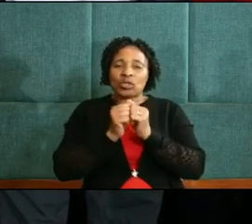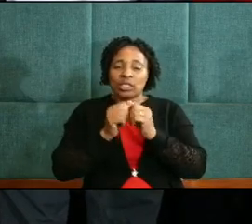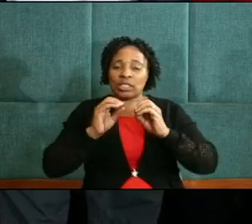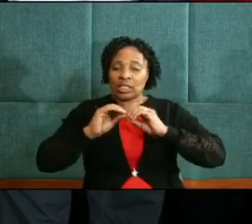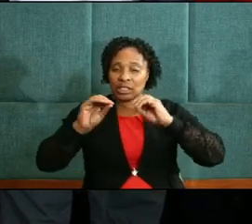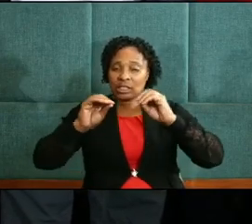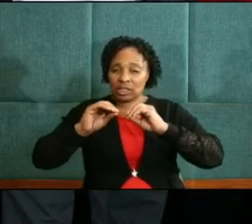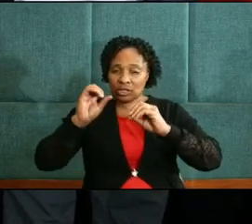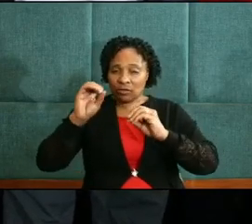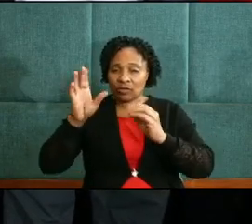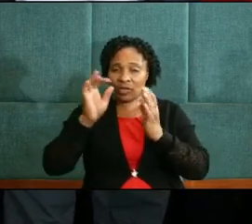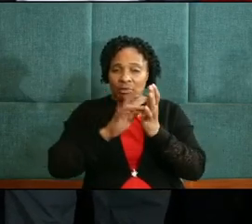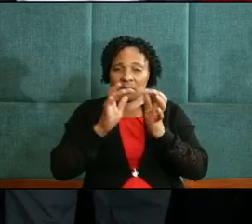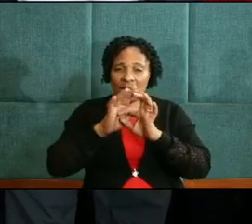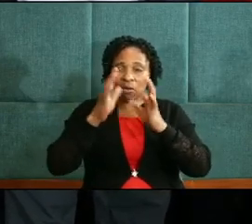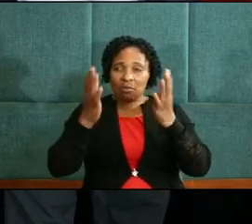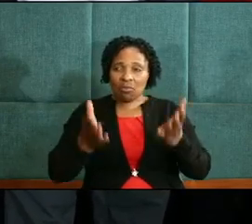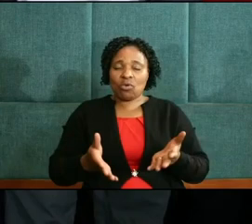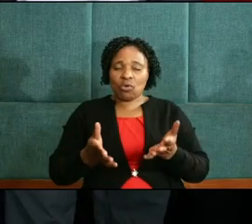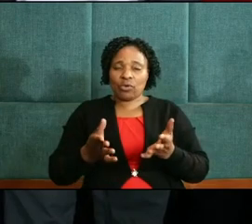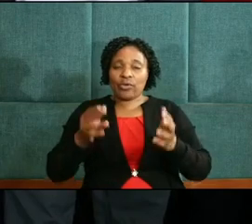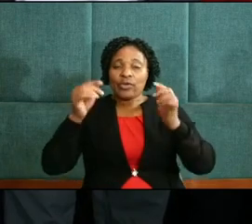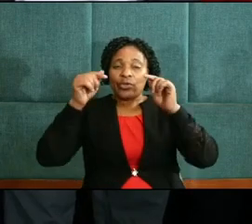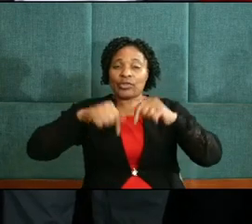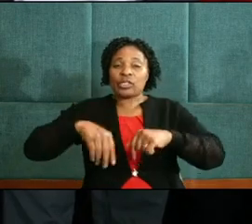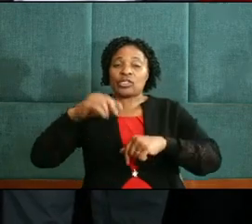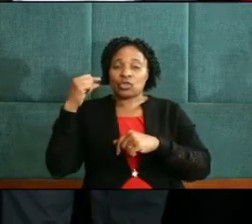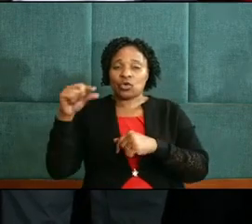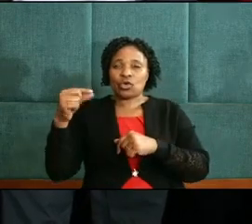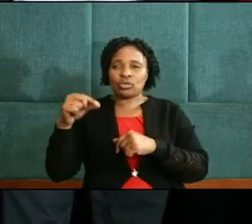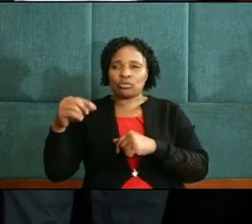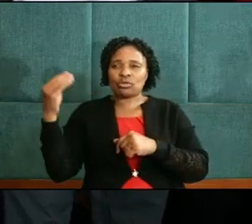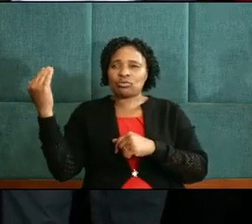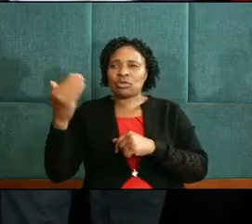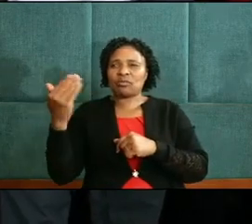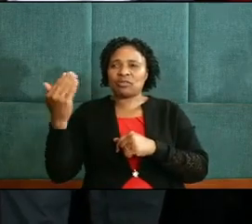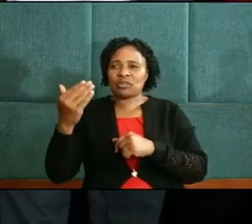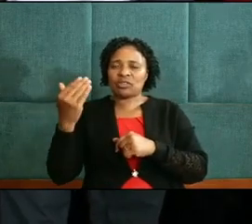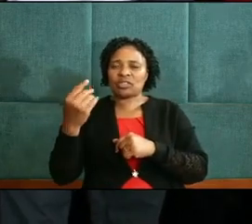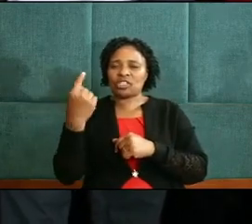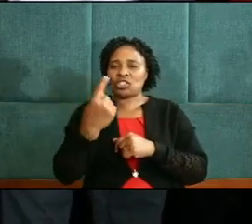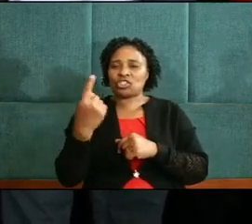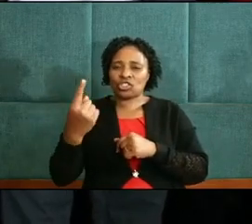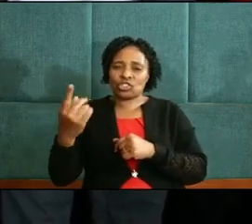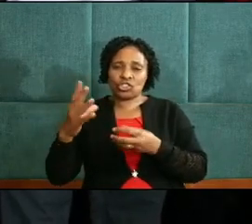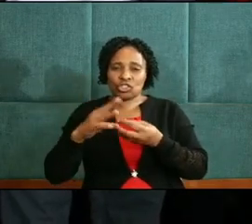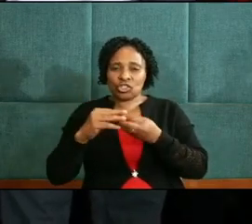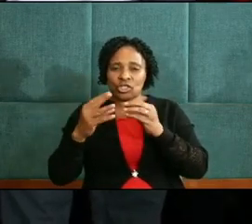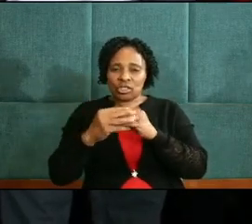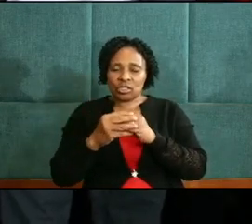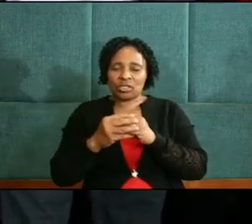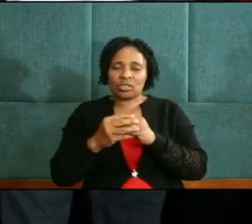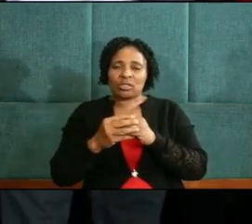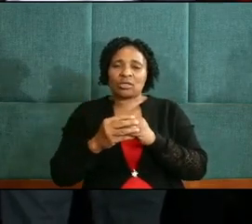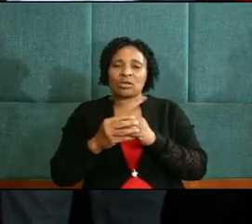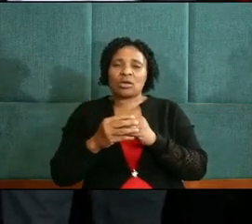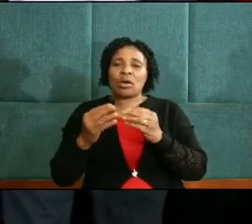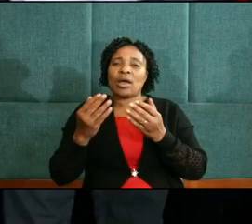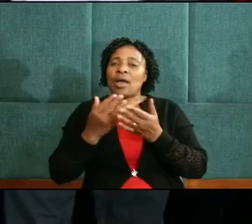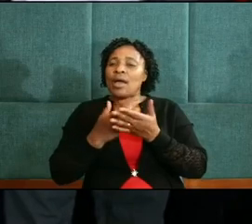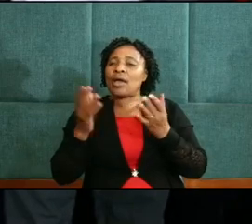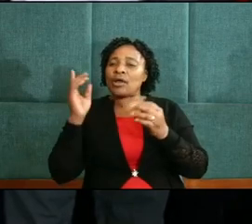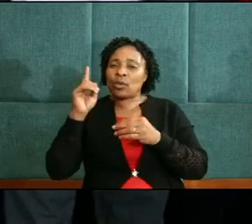teaching of the Bible, that this gospel shall be preached to every creature, and